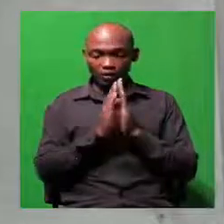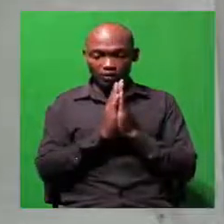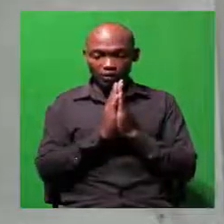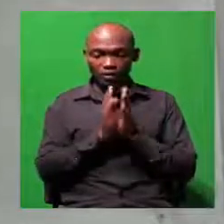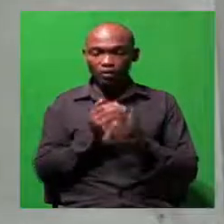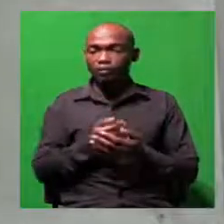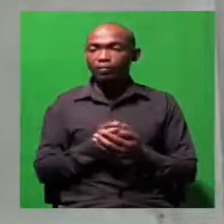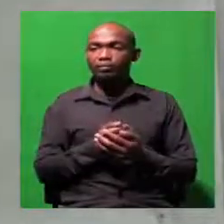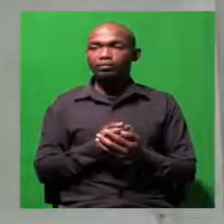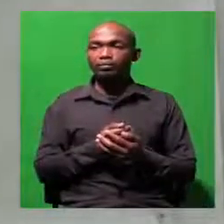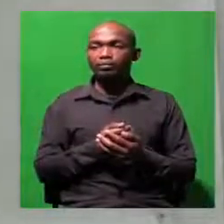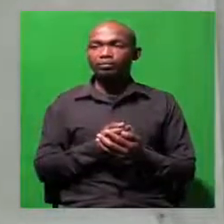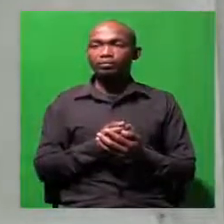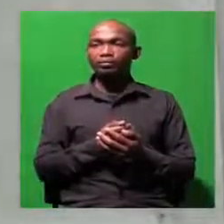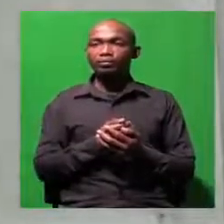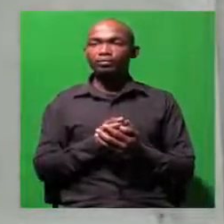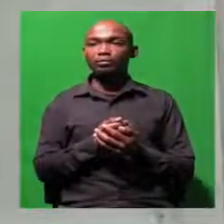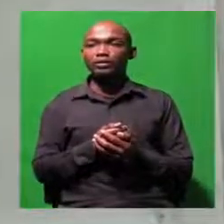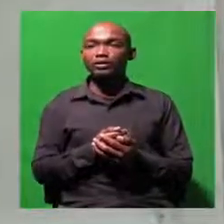Okay, thank you